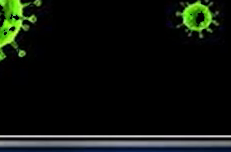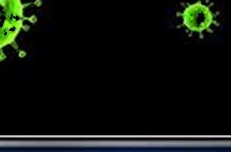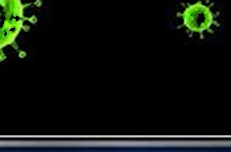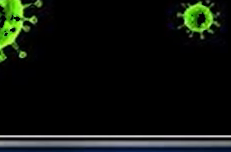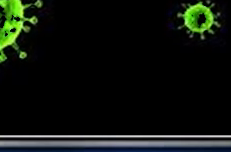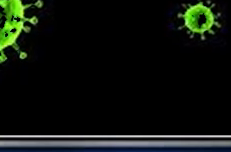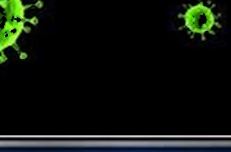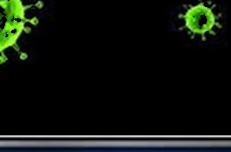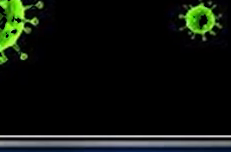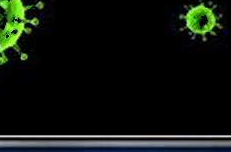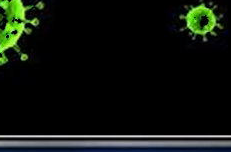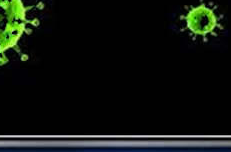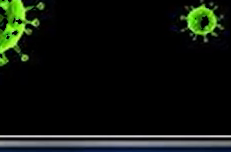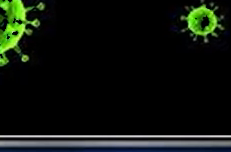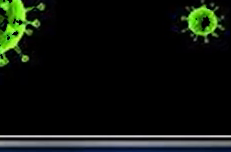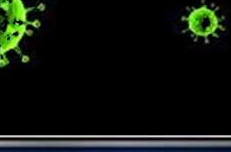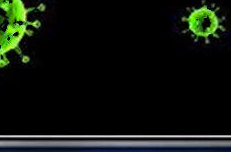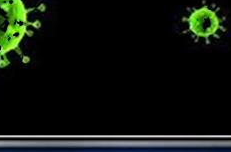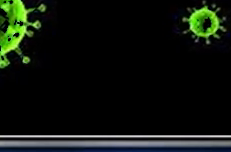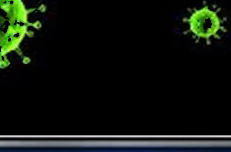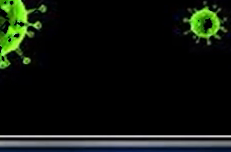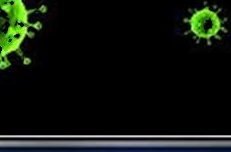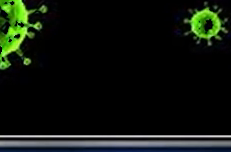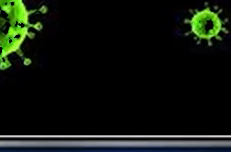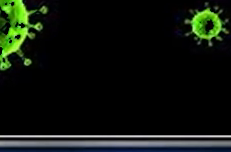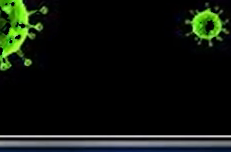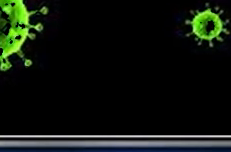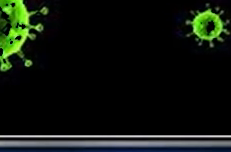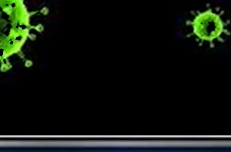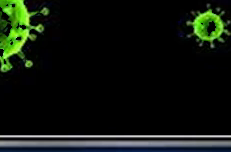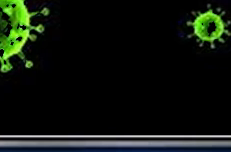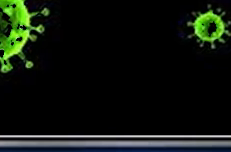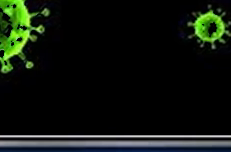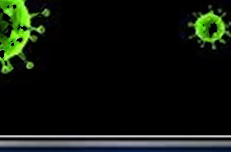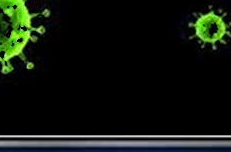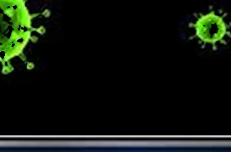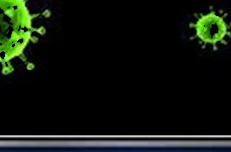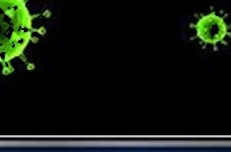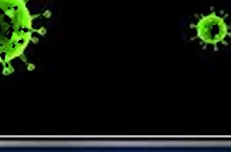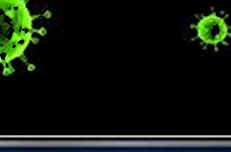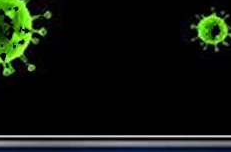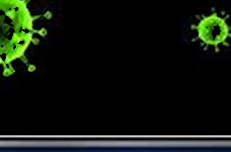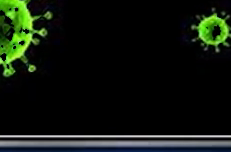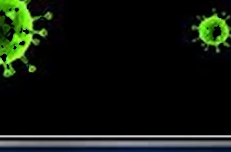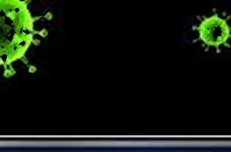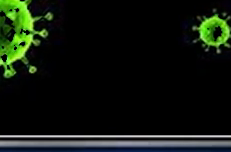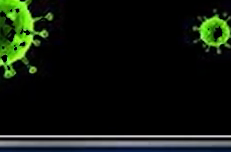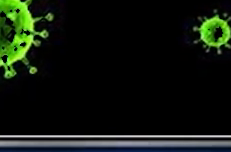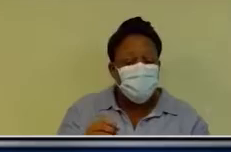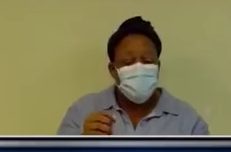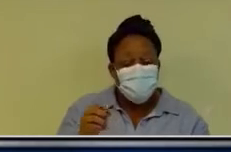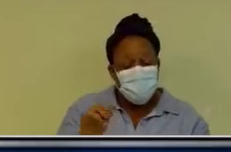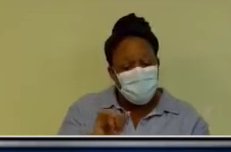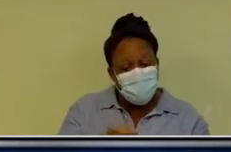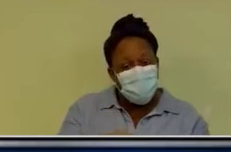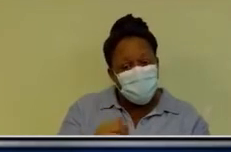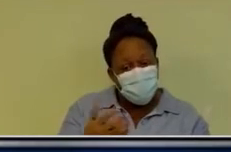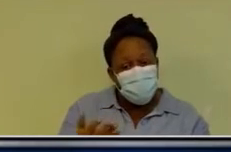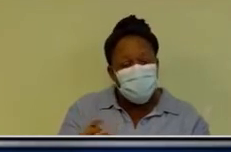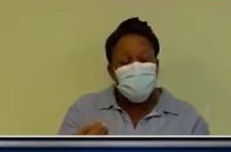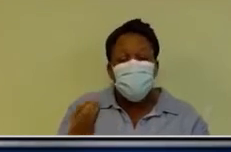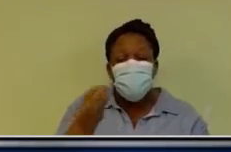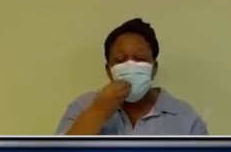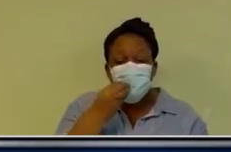Laws took the time to address the critical need to support the body's immune system and outlined several actions one should take. Eat